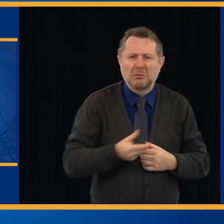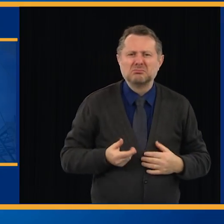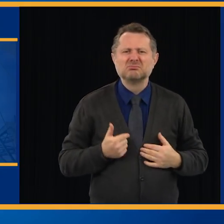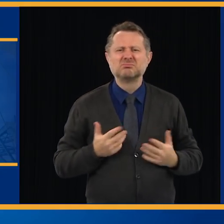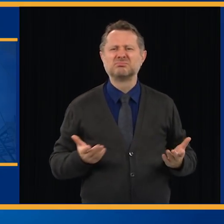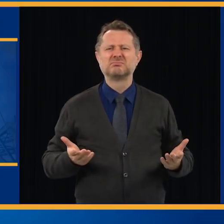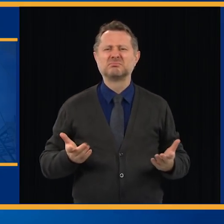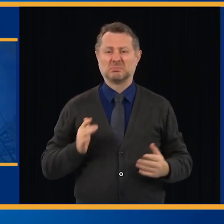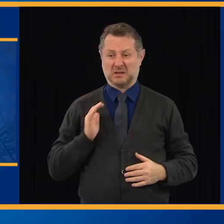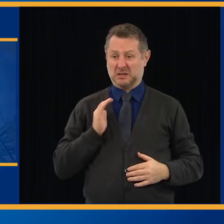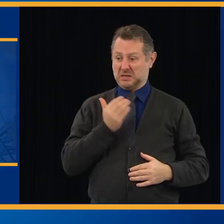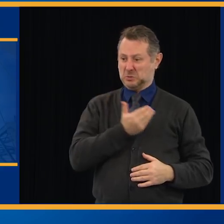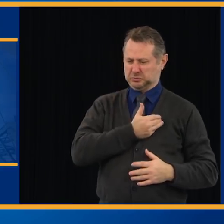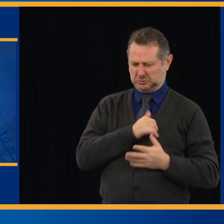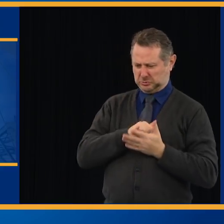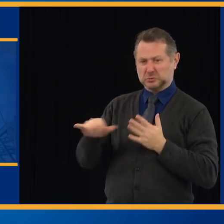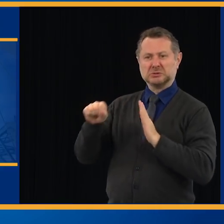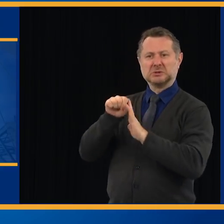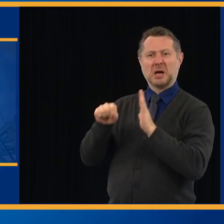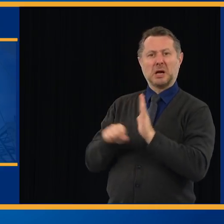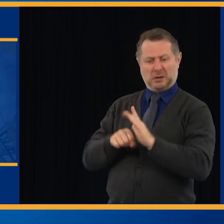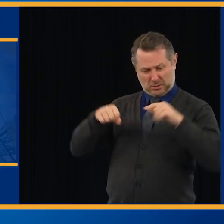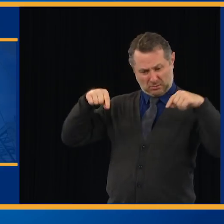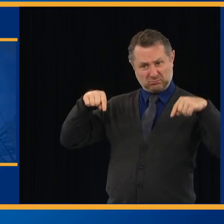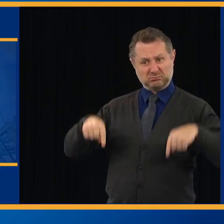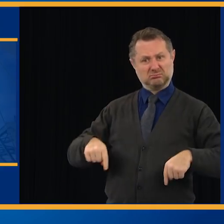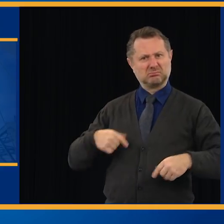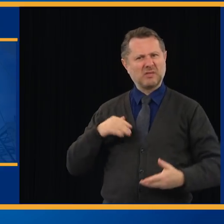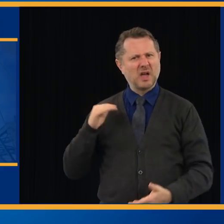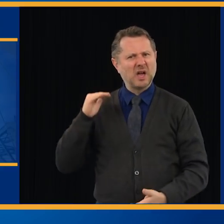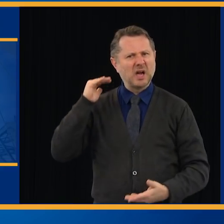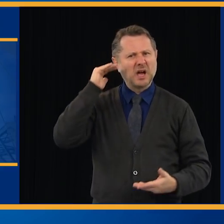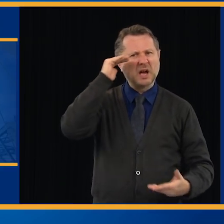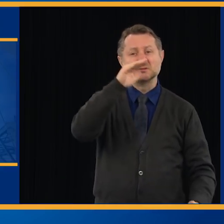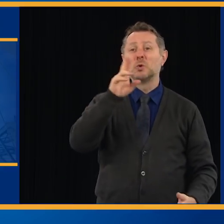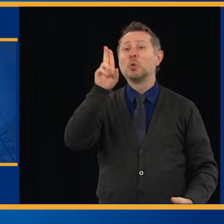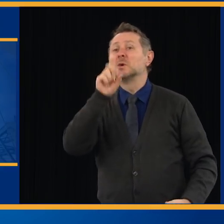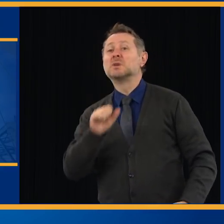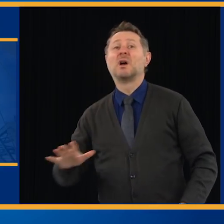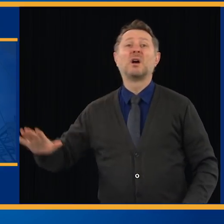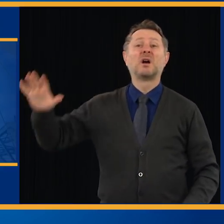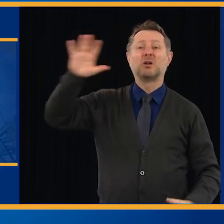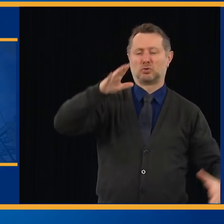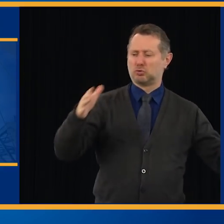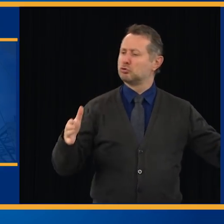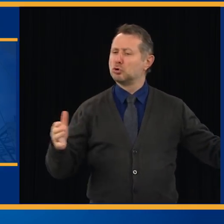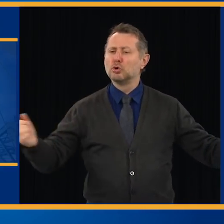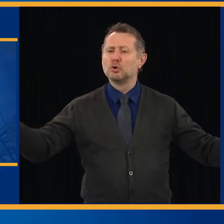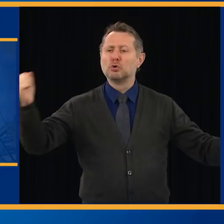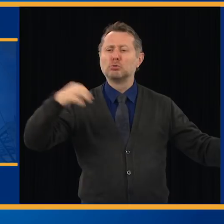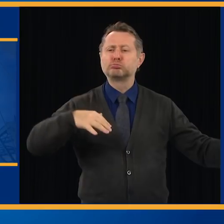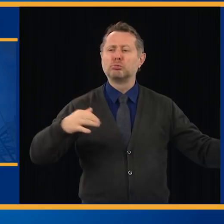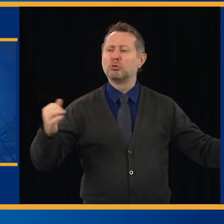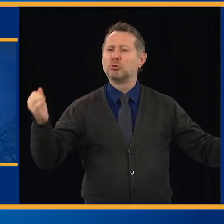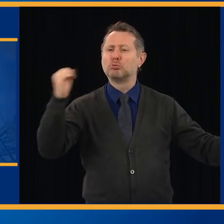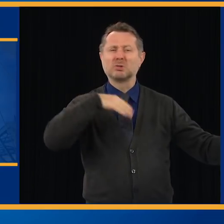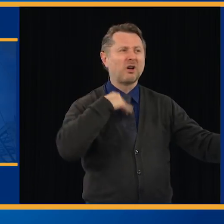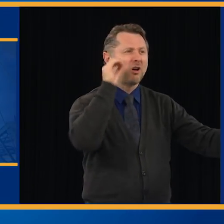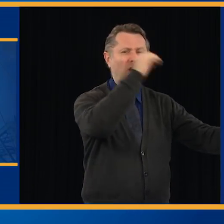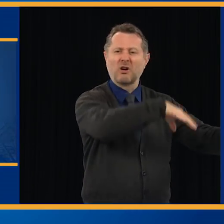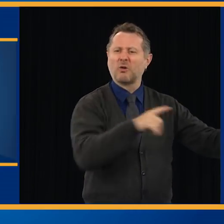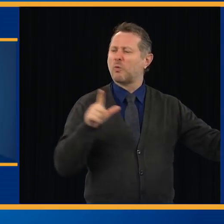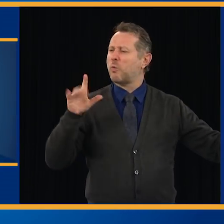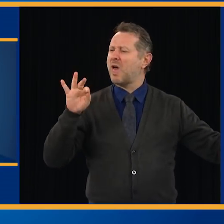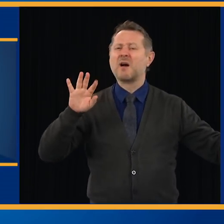contribution into the federal pot, the United States of America pot, every year we put in $29 billion more